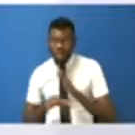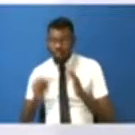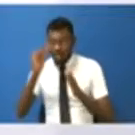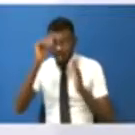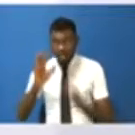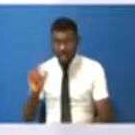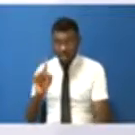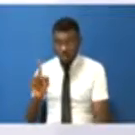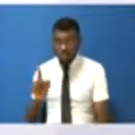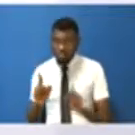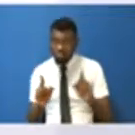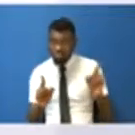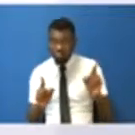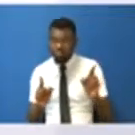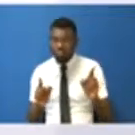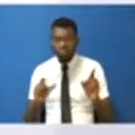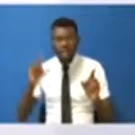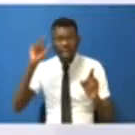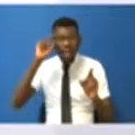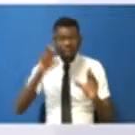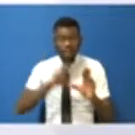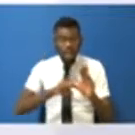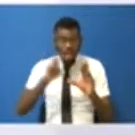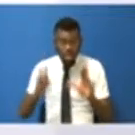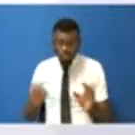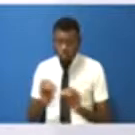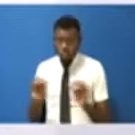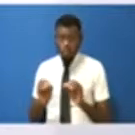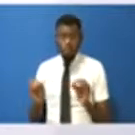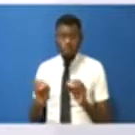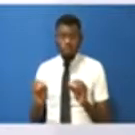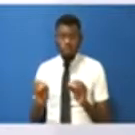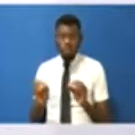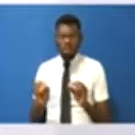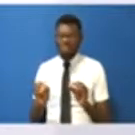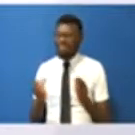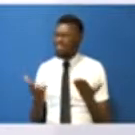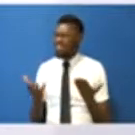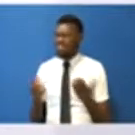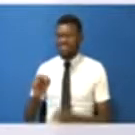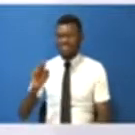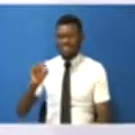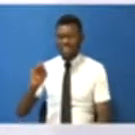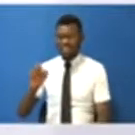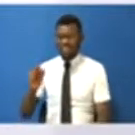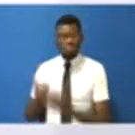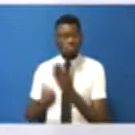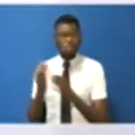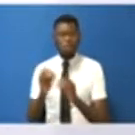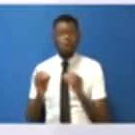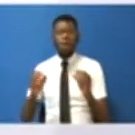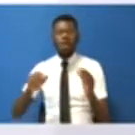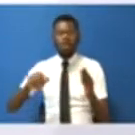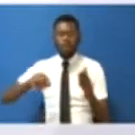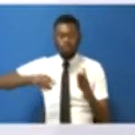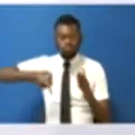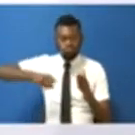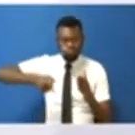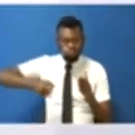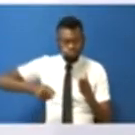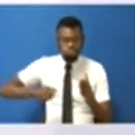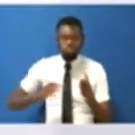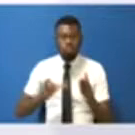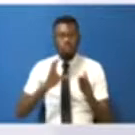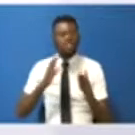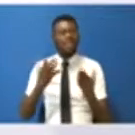nairobi police did not quit there'd be no need to have any mess those bow holes your name you should have done them